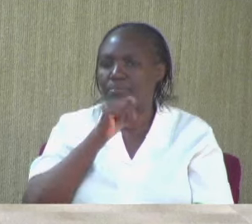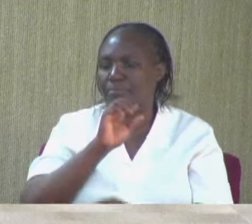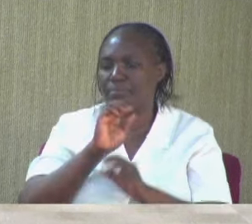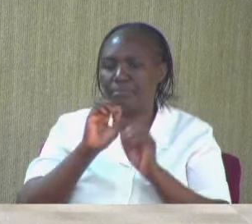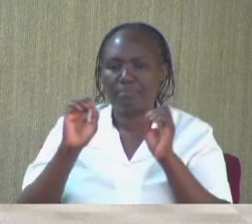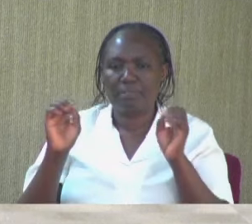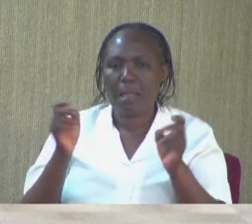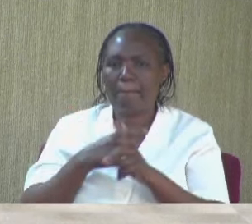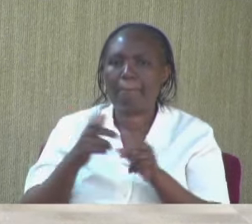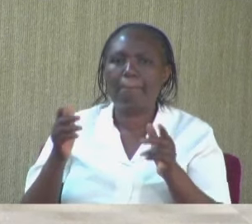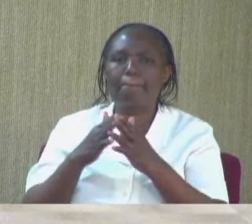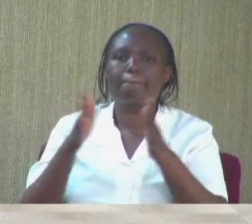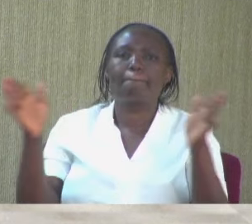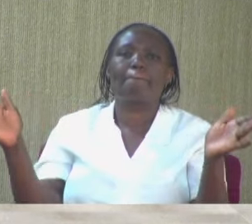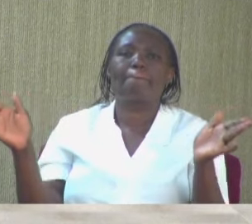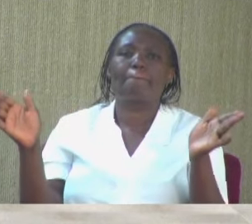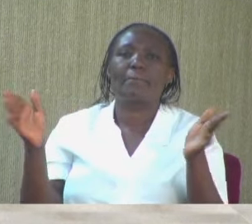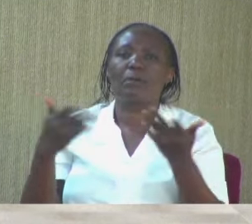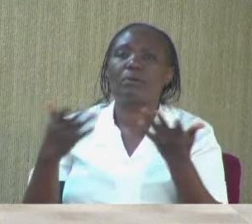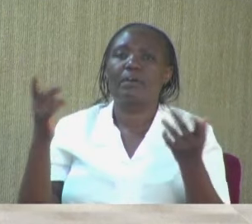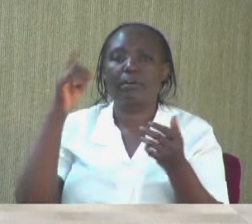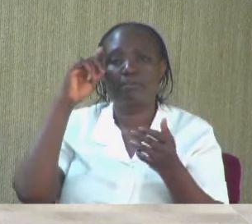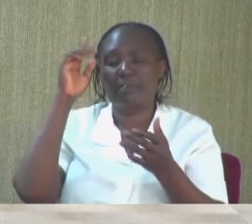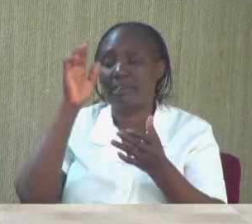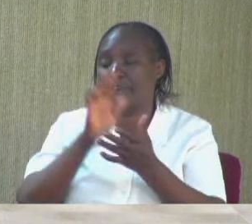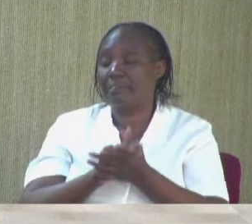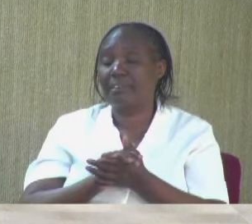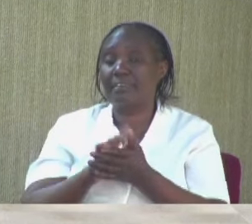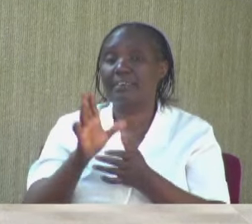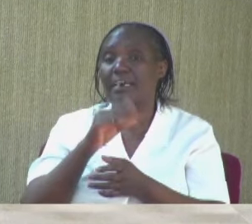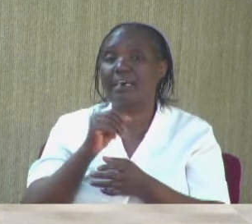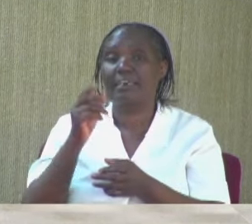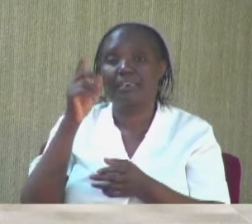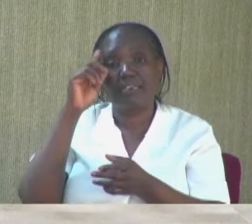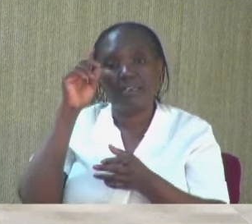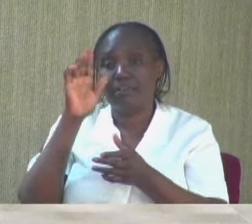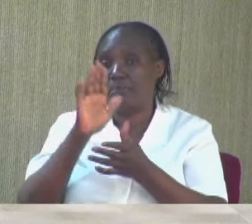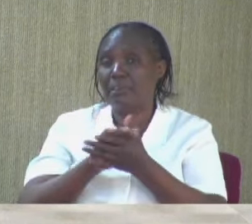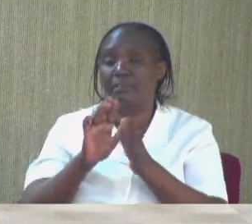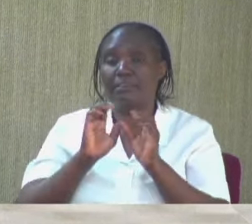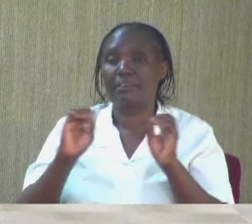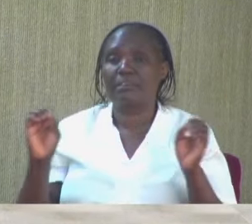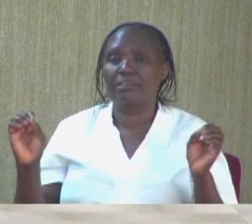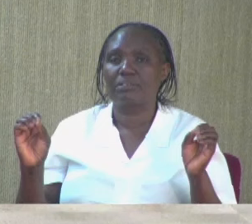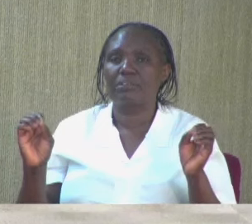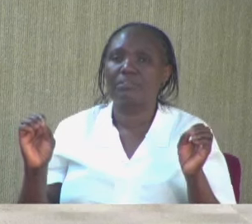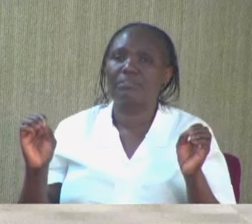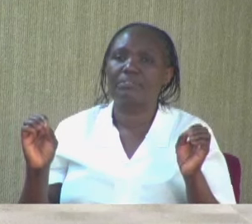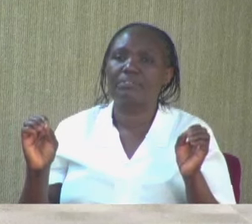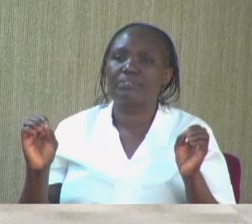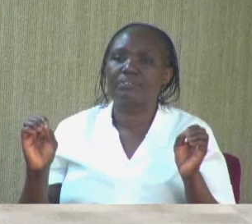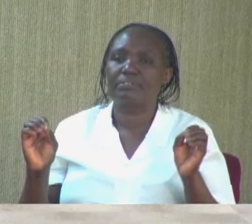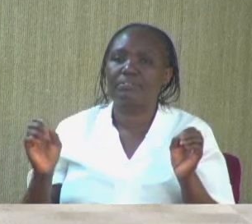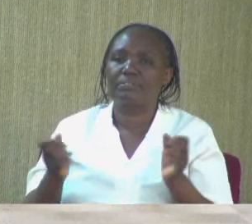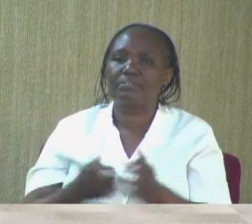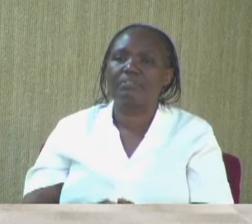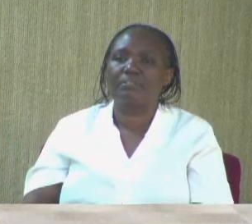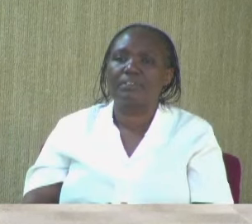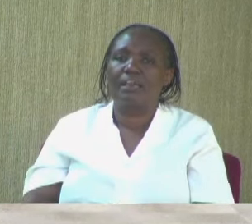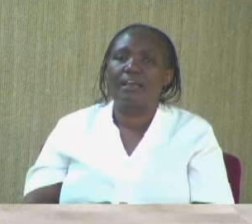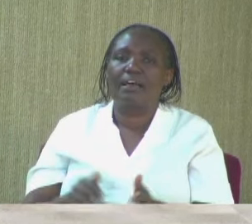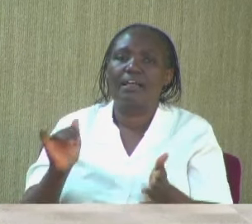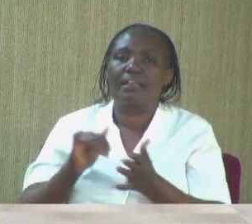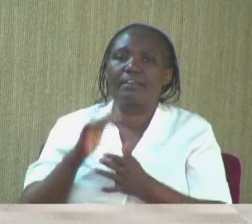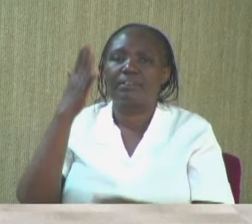in public where there were believers and unbelievers. There were even skeptics present. That is